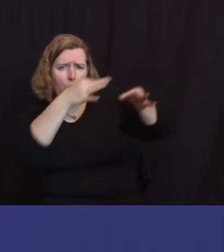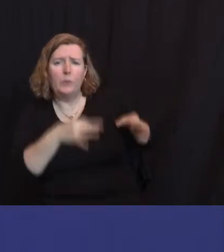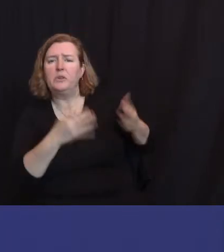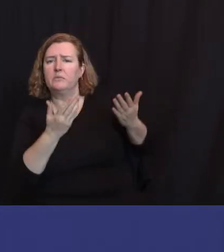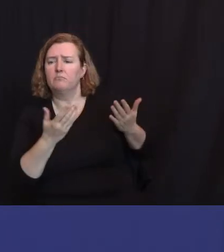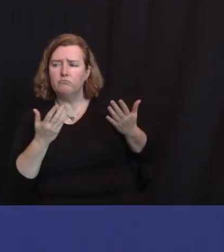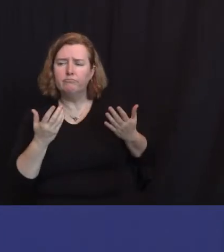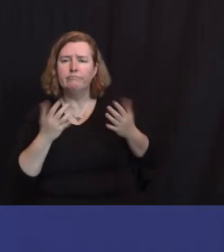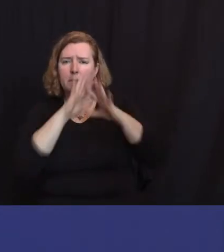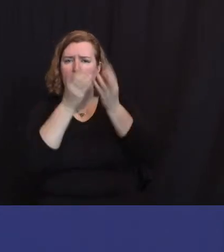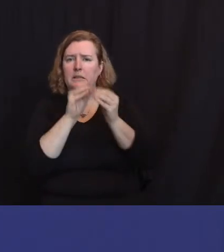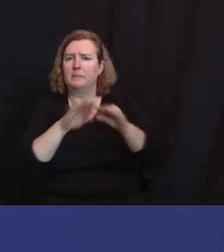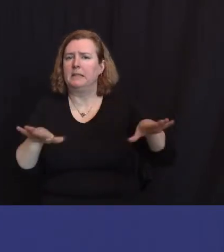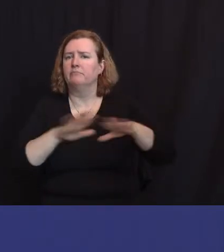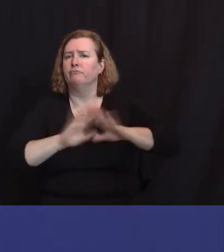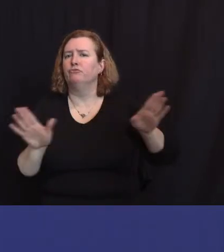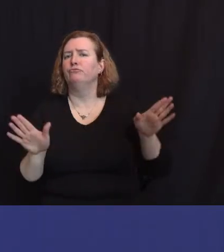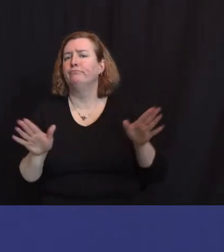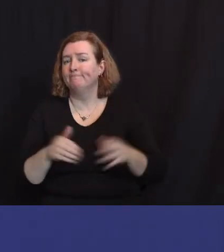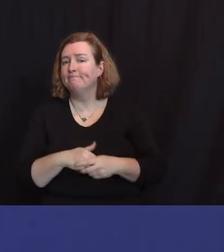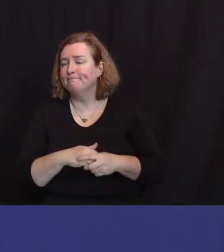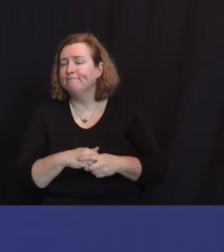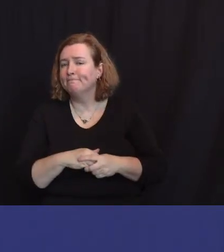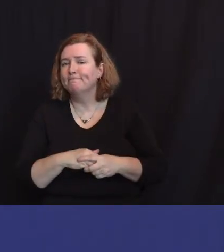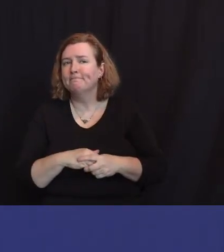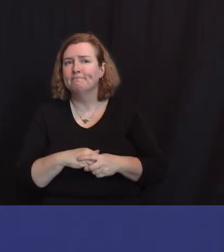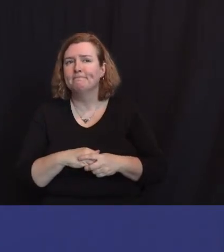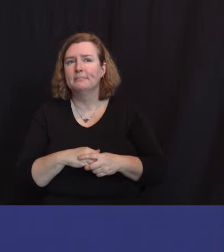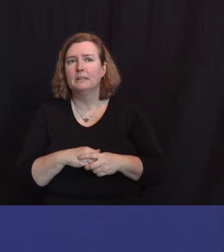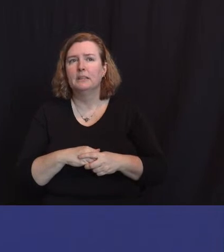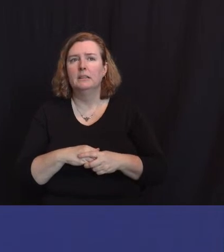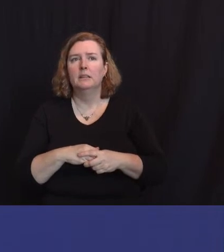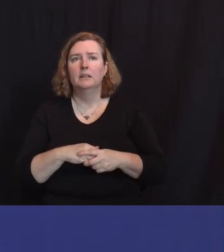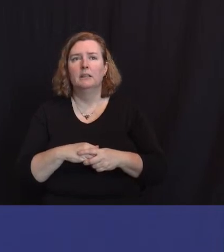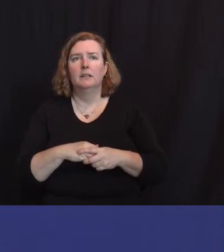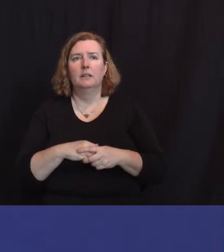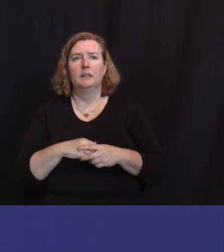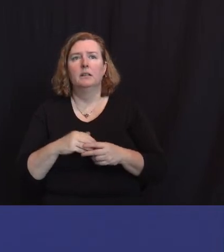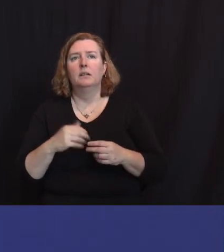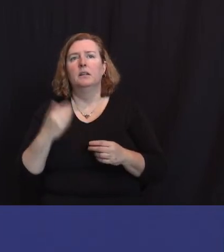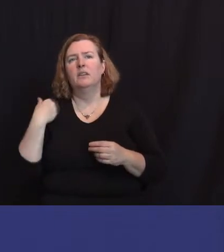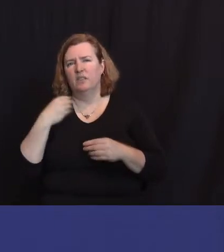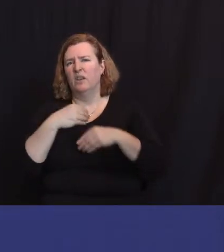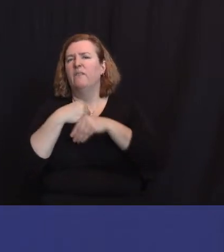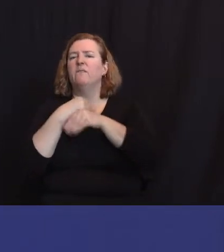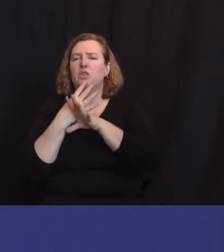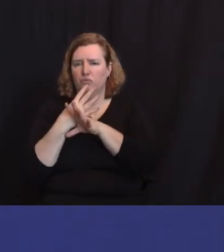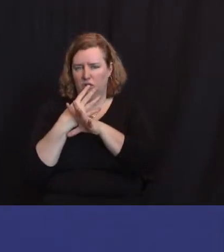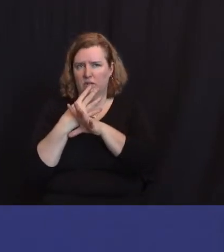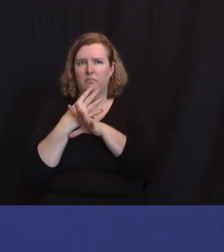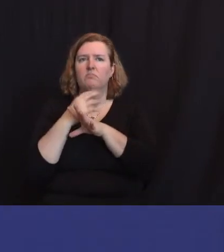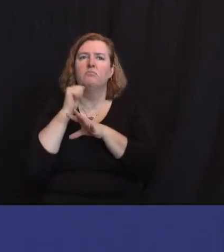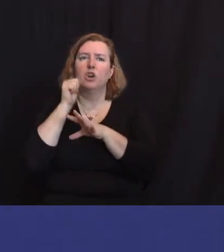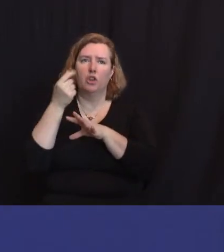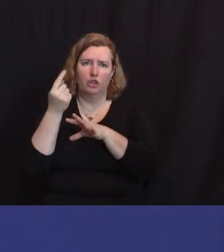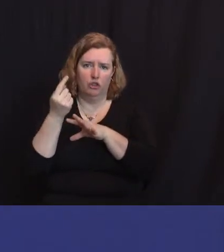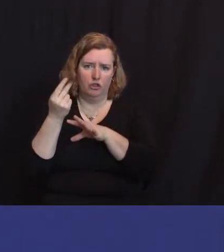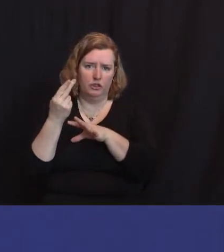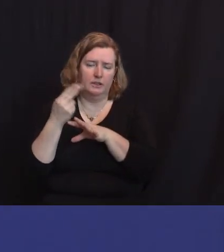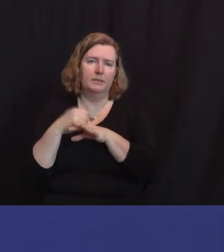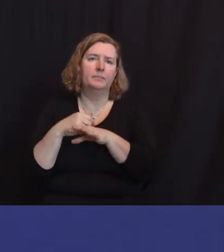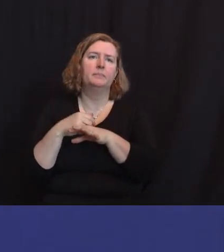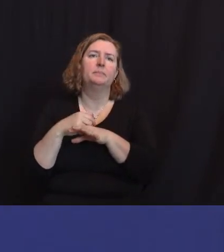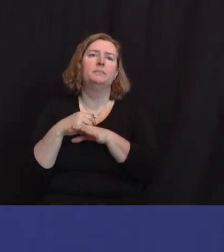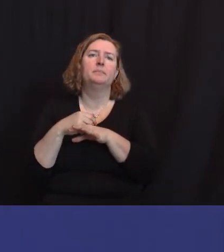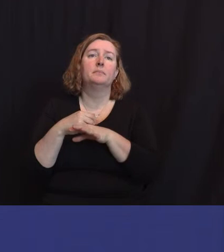schedule as we've been. Thursday will be virtual. And at least in my case, you guys are welcome to join me because I'm going down actually